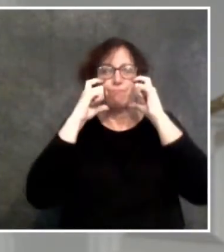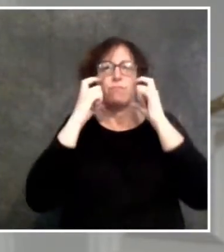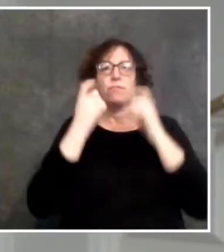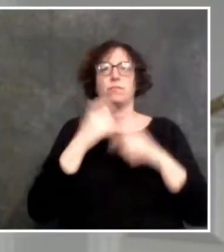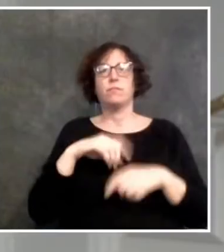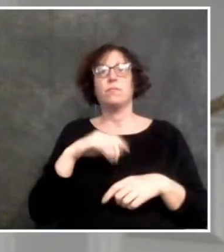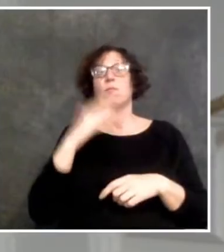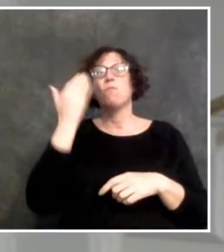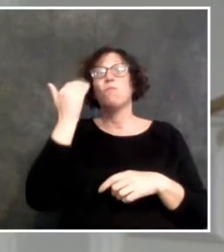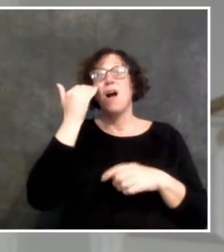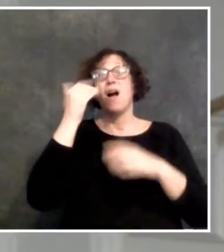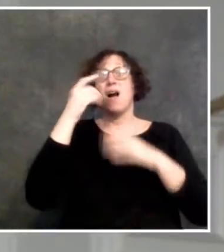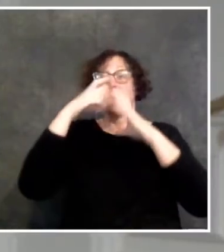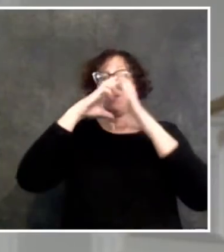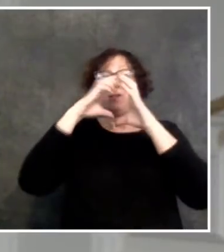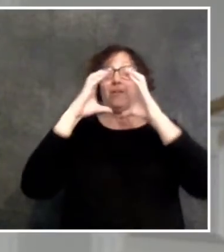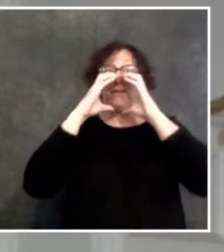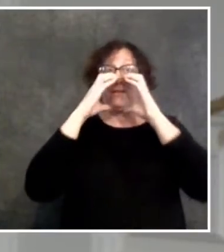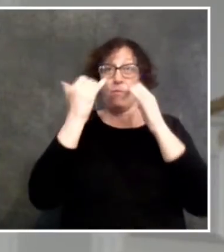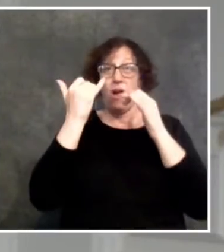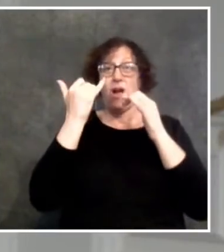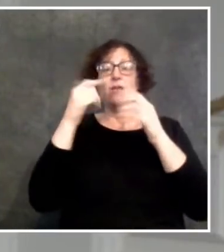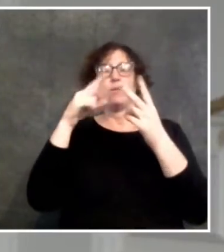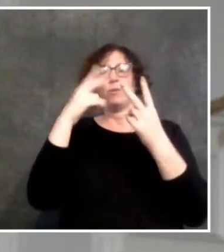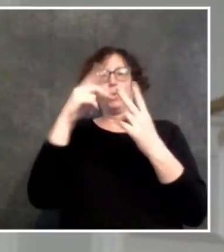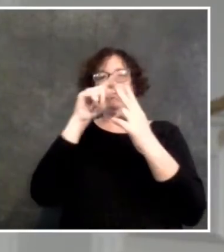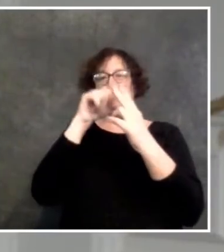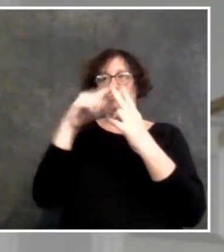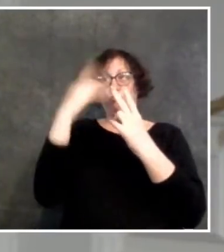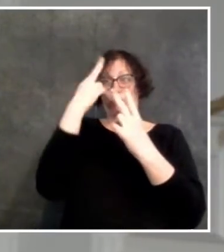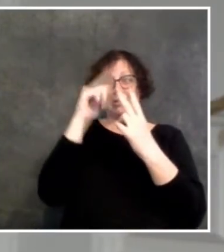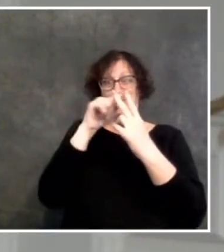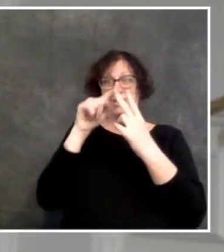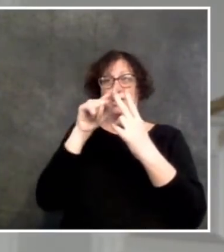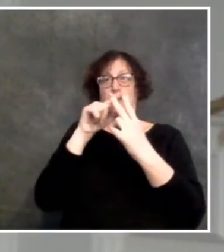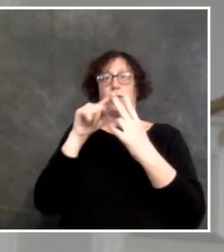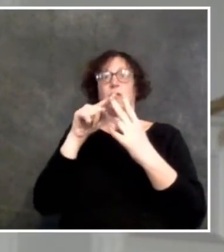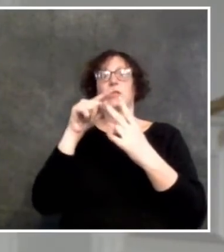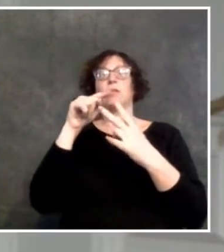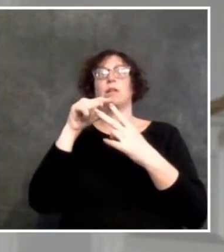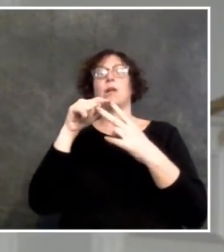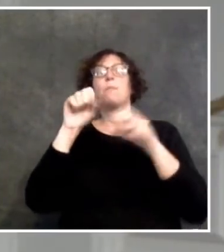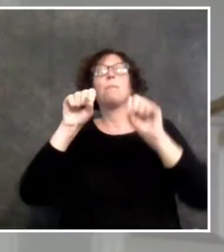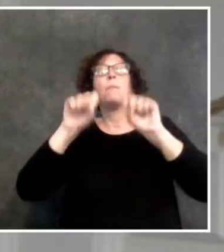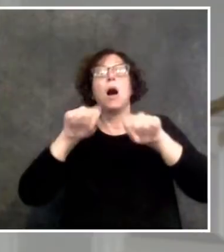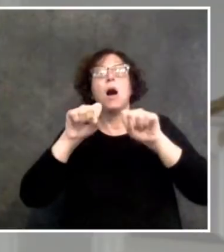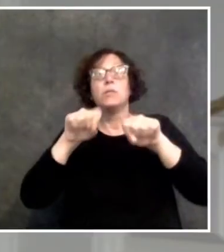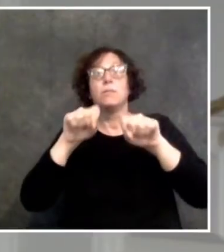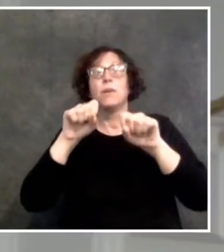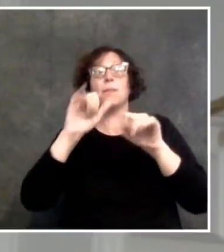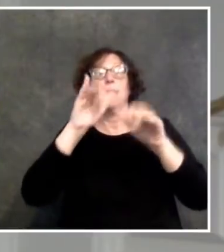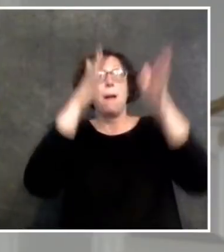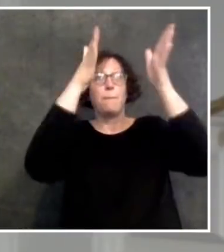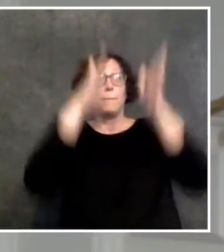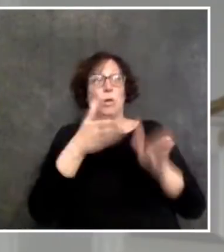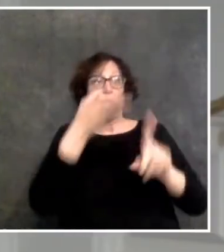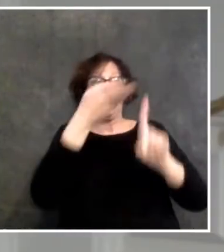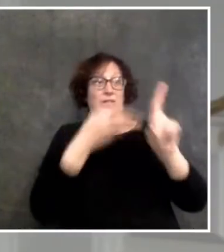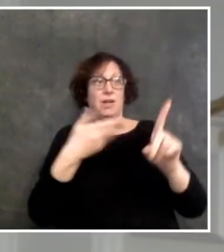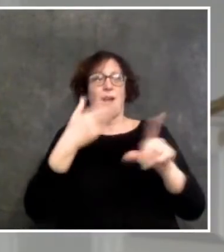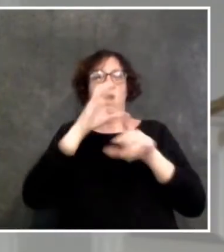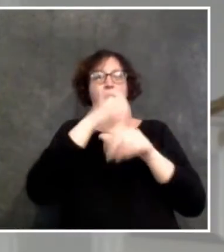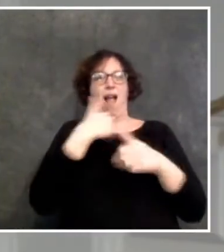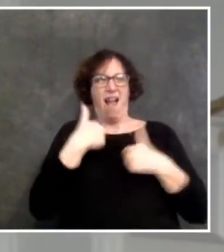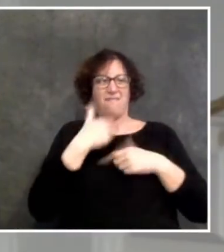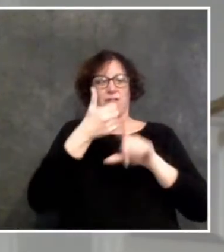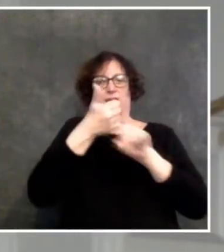at the very, very beginning of an illness and don't yet know it, and so they're pre-symptomatic, ensure that they